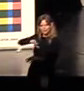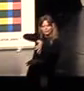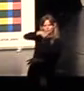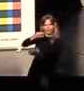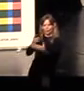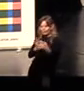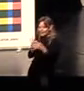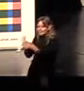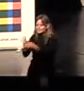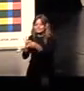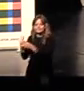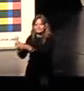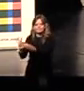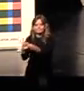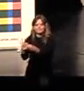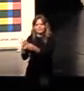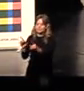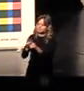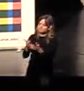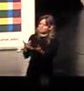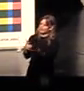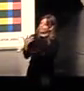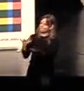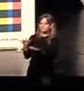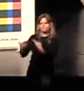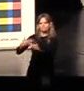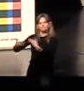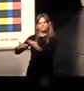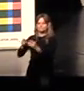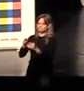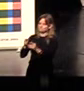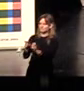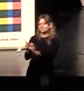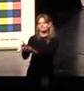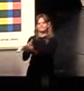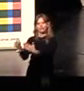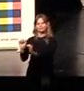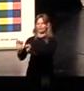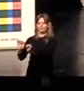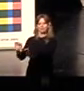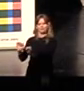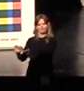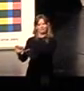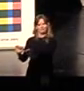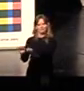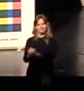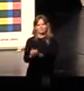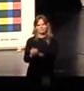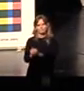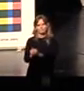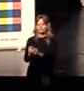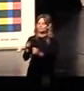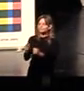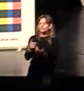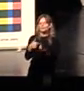volkscafé of life een particulier culture and the